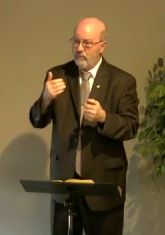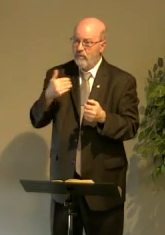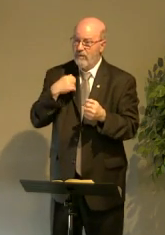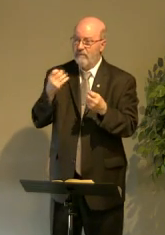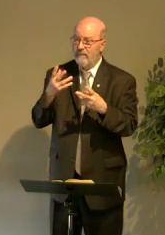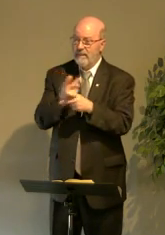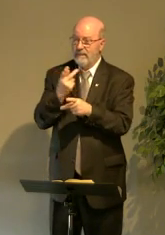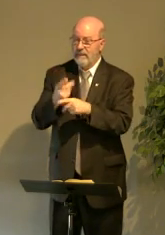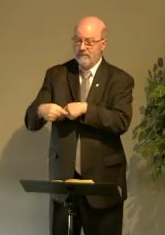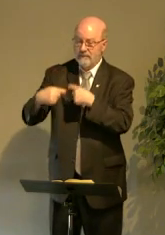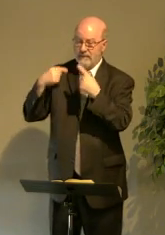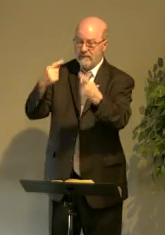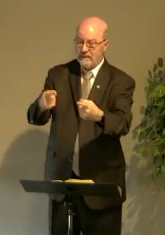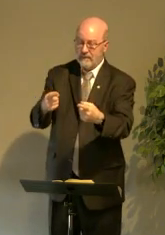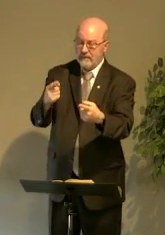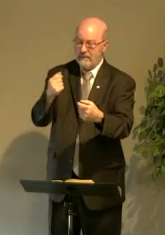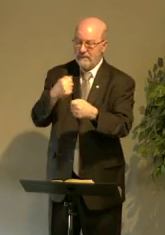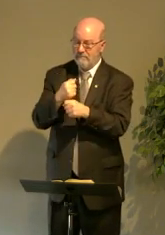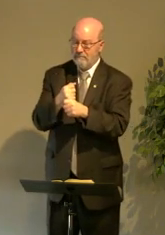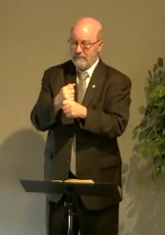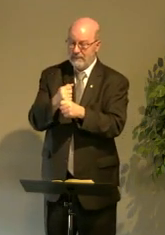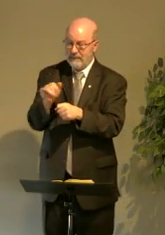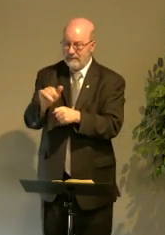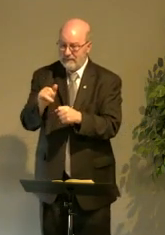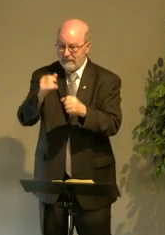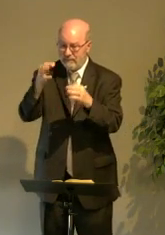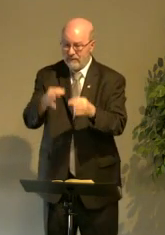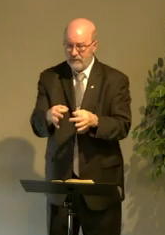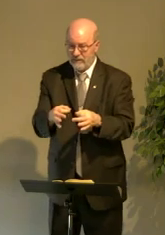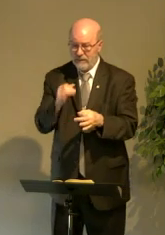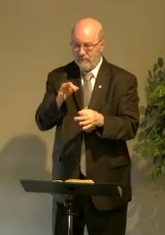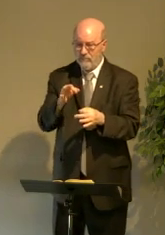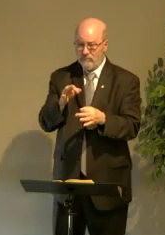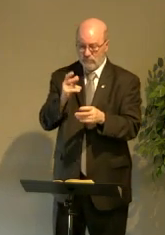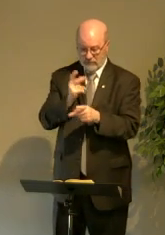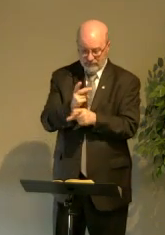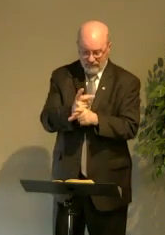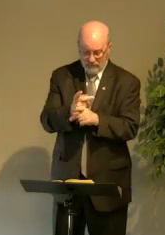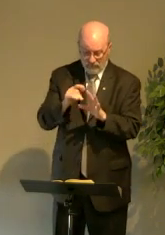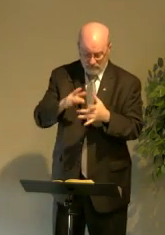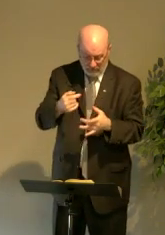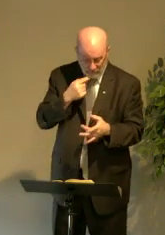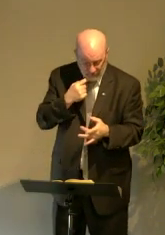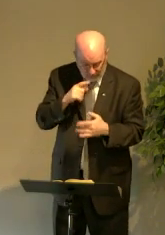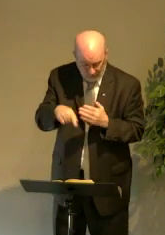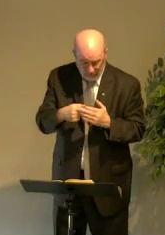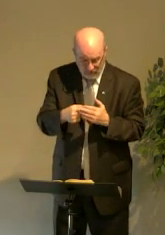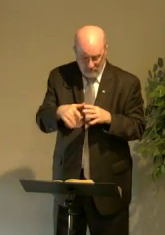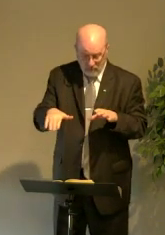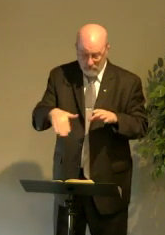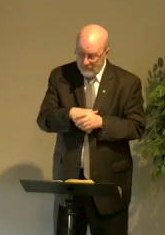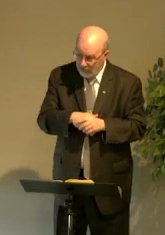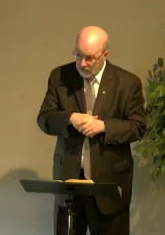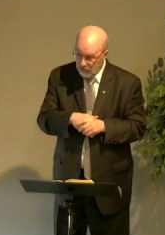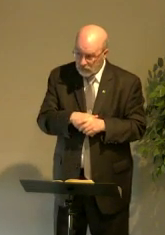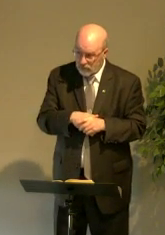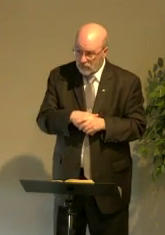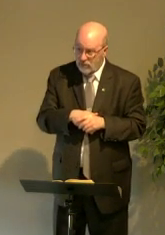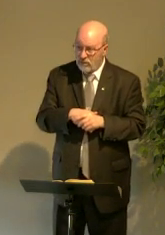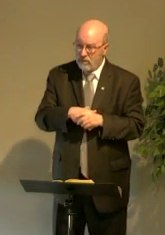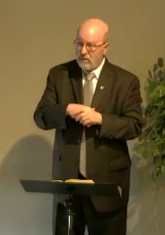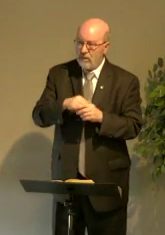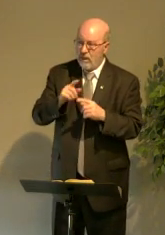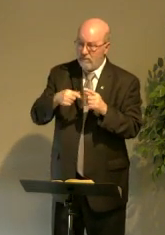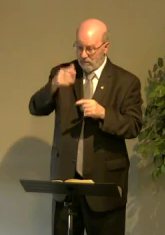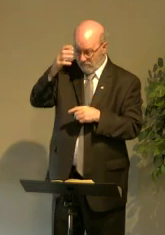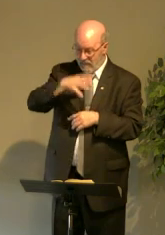many times since had to make similar decisions about whether or not we're going to stick to what the scripture says about marriage, about gender,